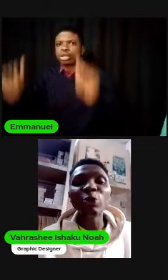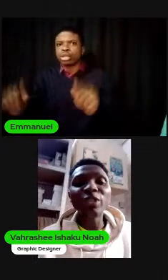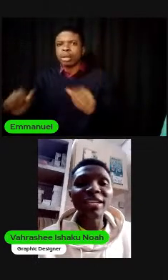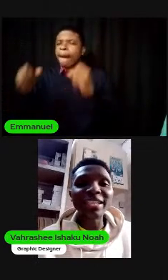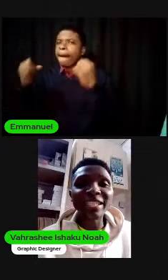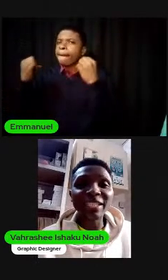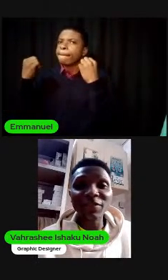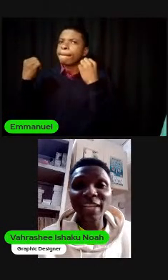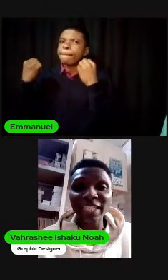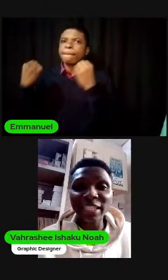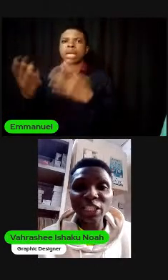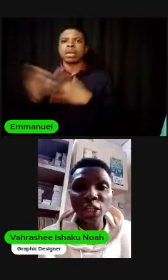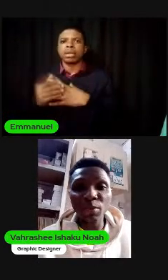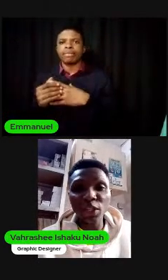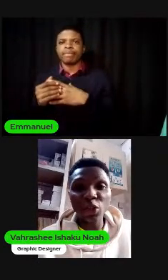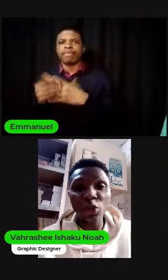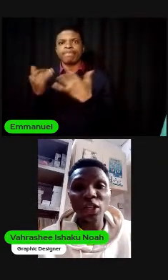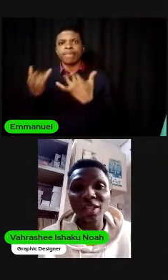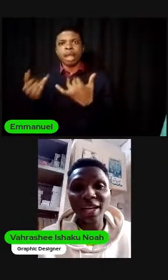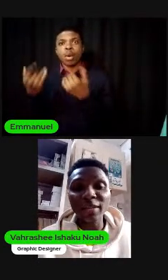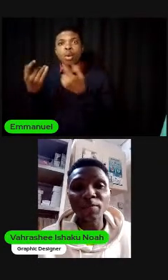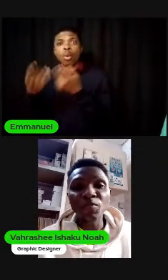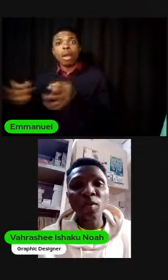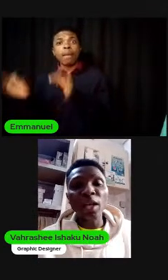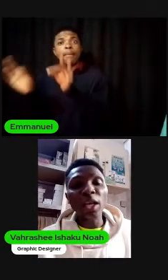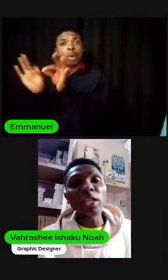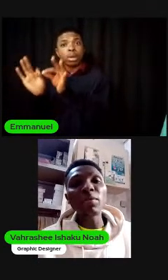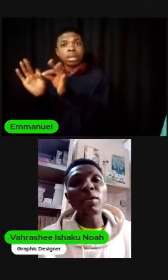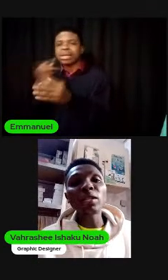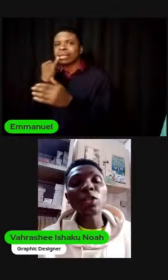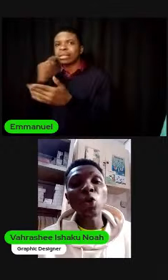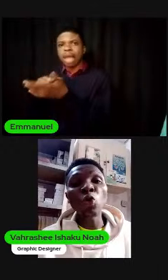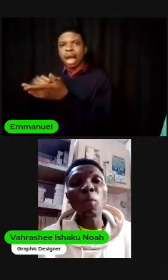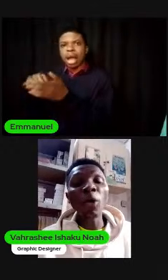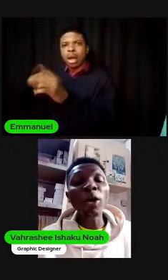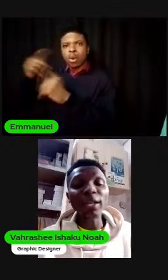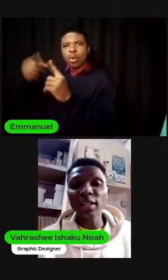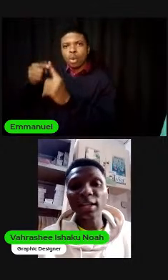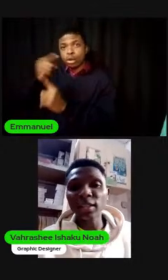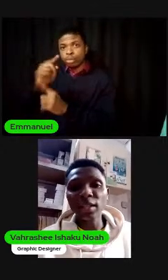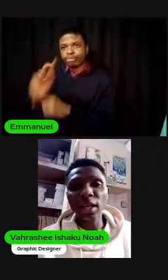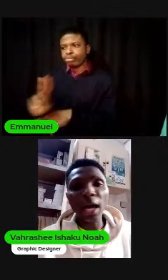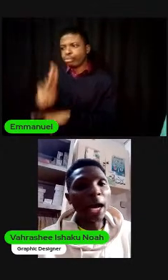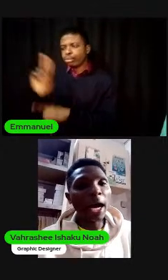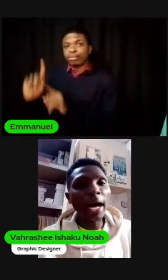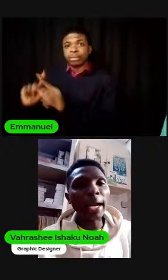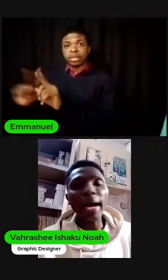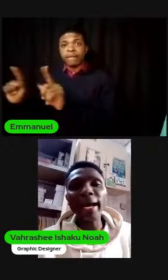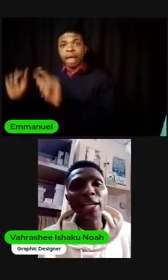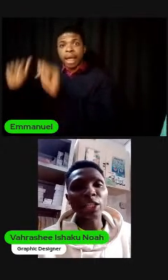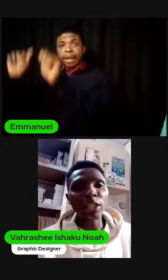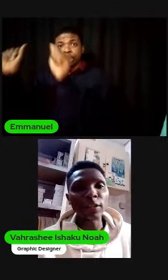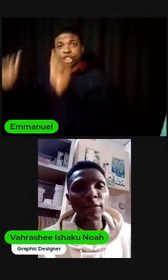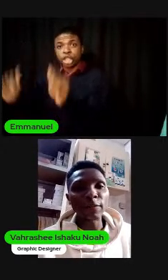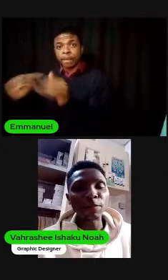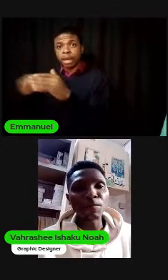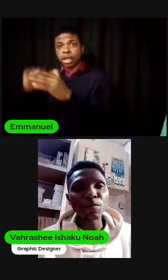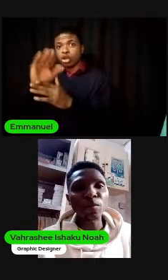you use different shapes in your design, it makes it look more interesting and